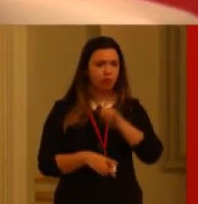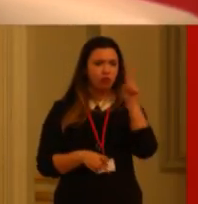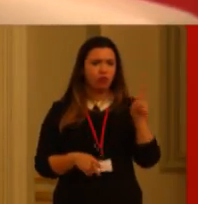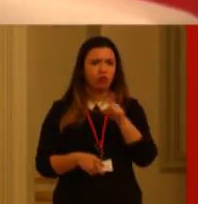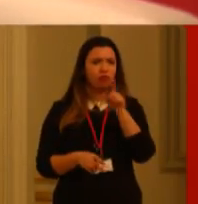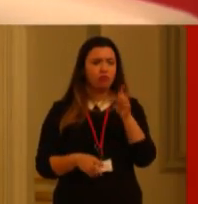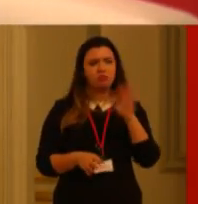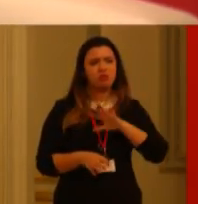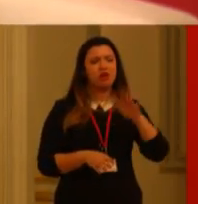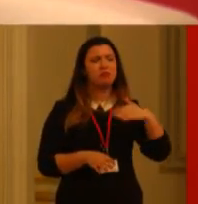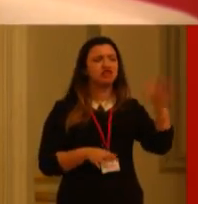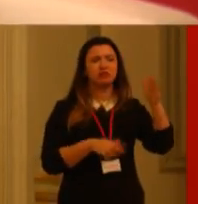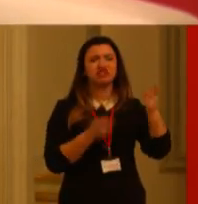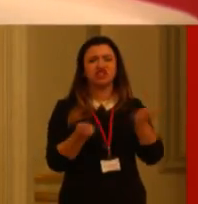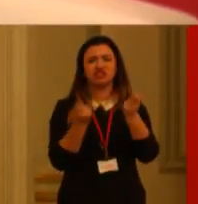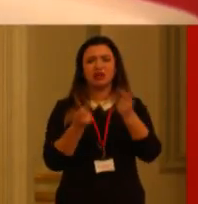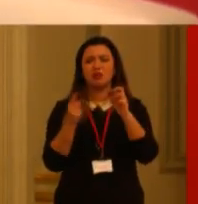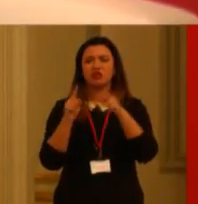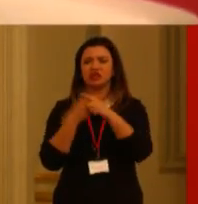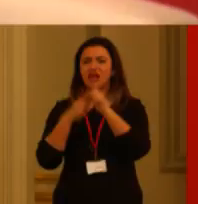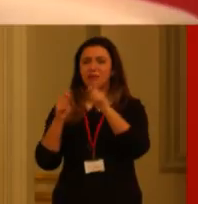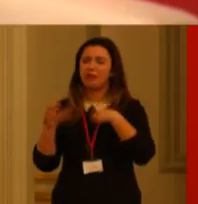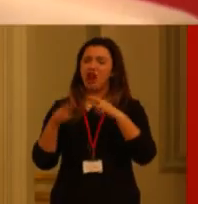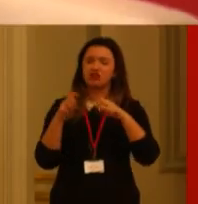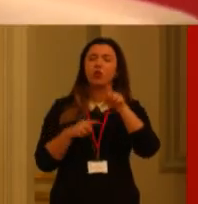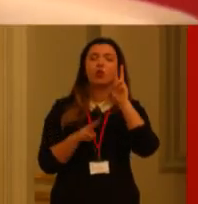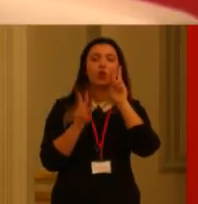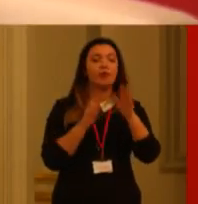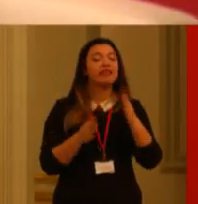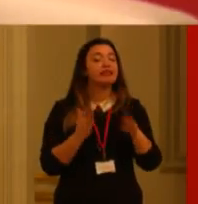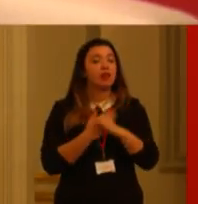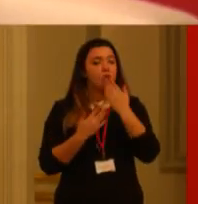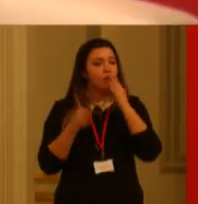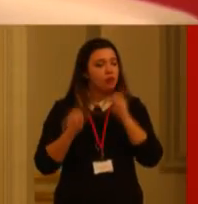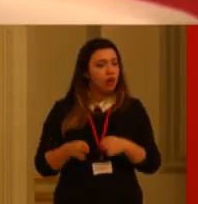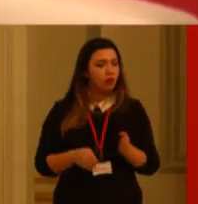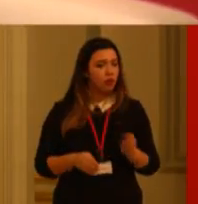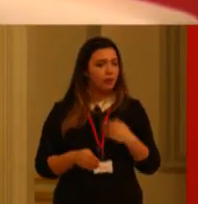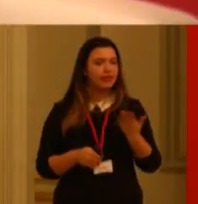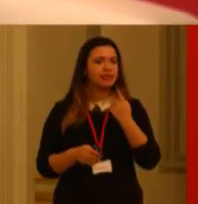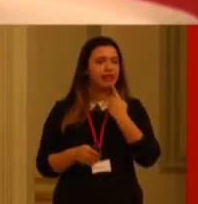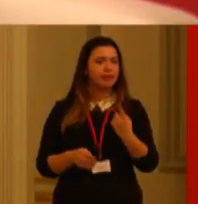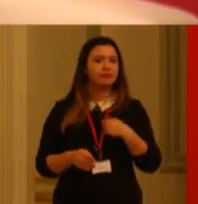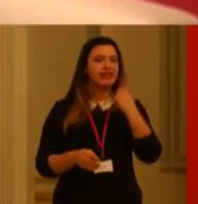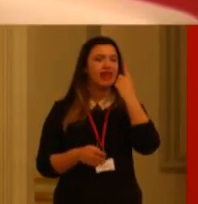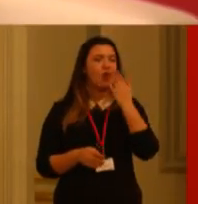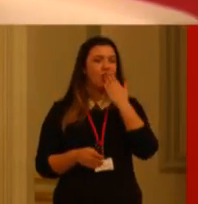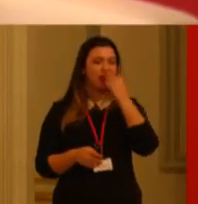females and 17% of males. We know that there is this notion that they stop going to